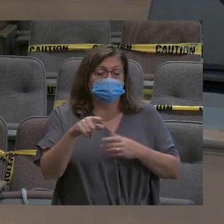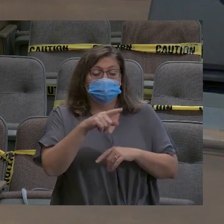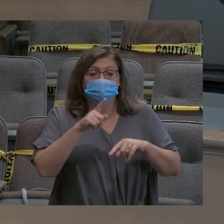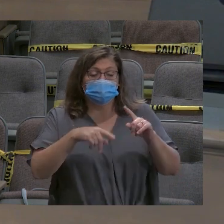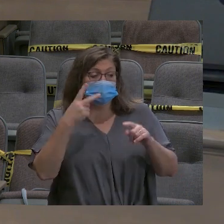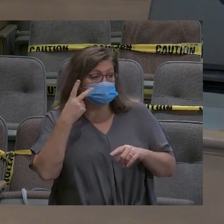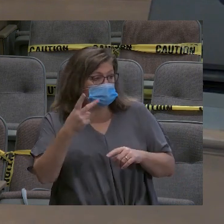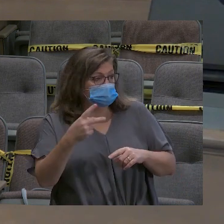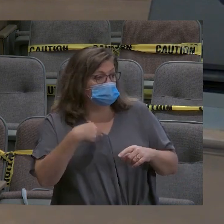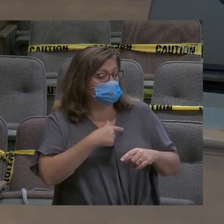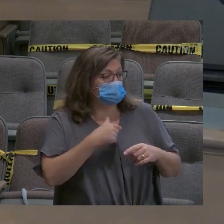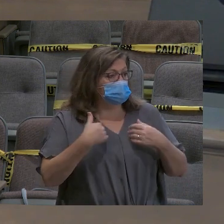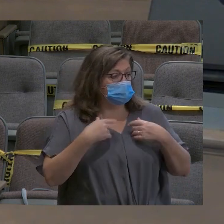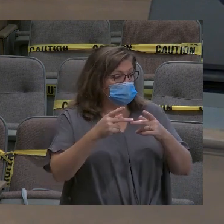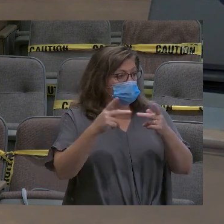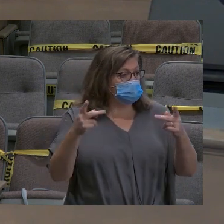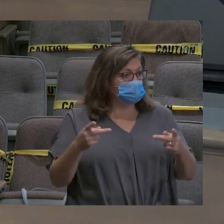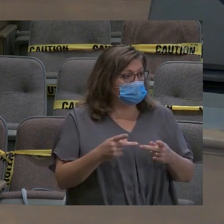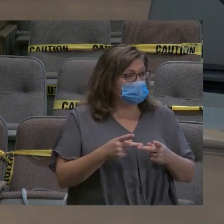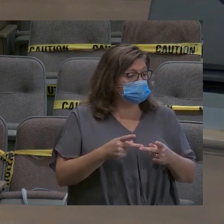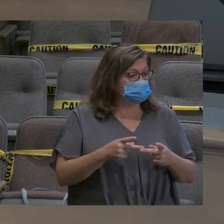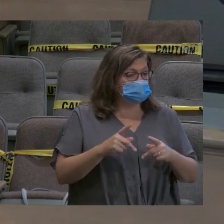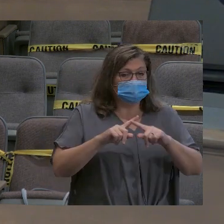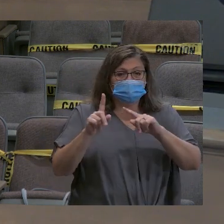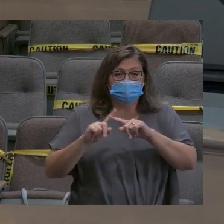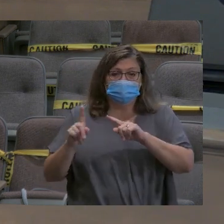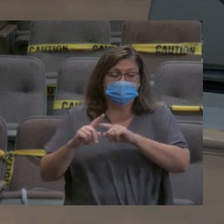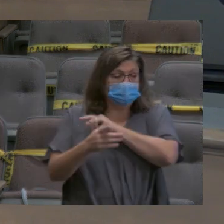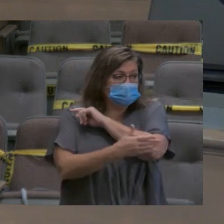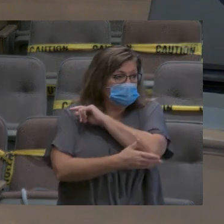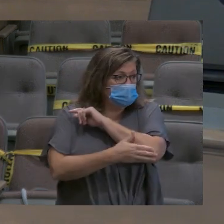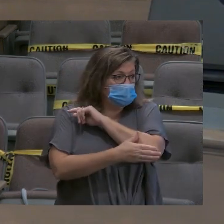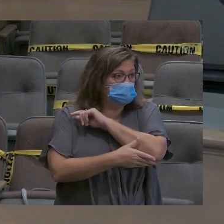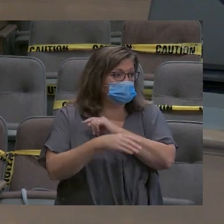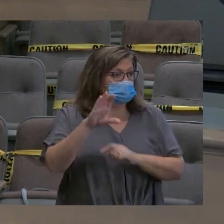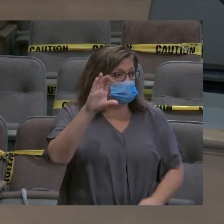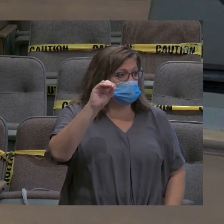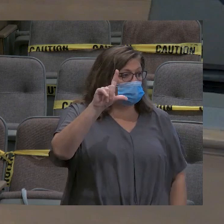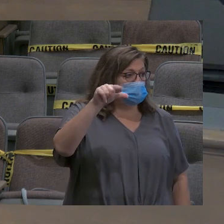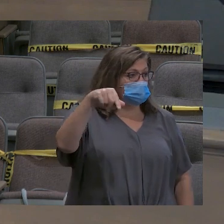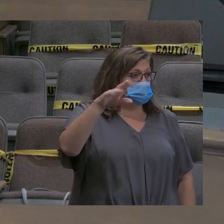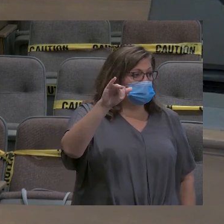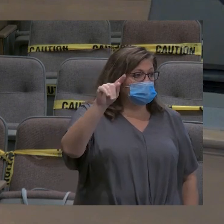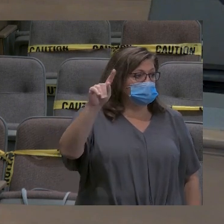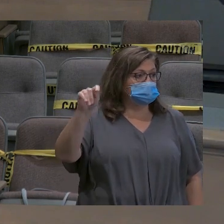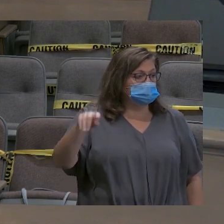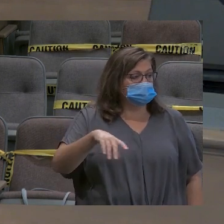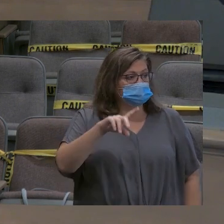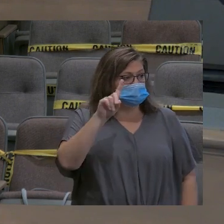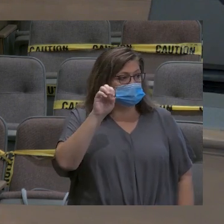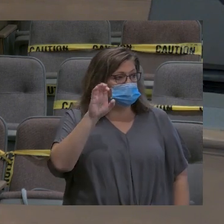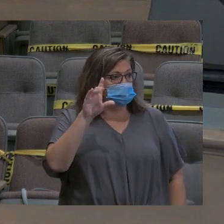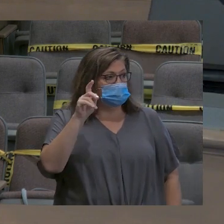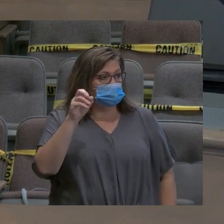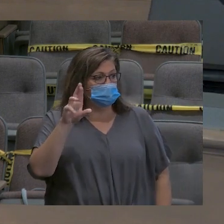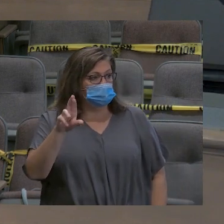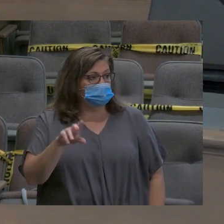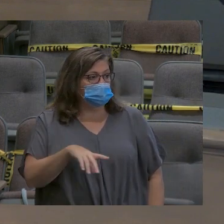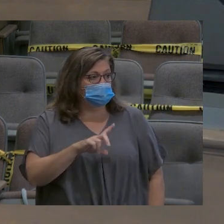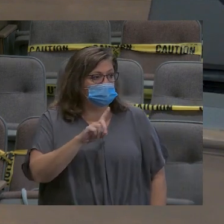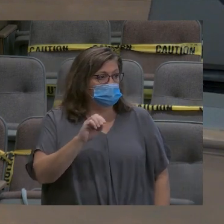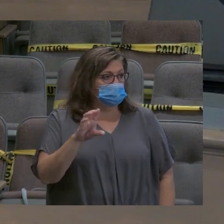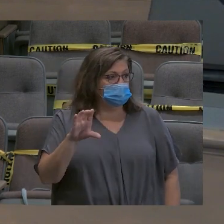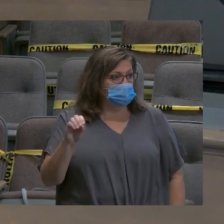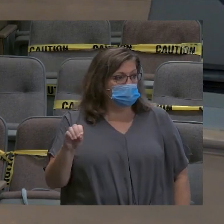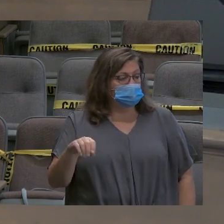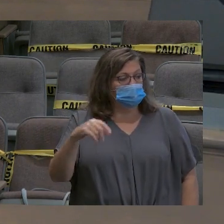we have sites in the following counties: Colquitt, Decatur, Dougherty, Grady, Lee, Mitchell,